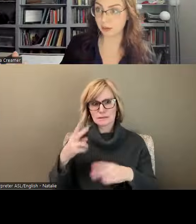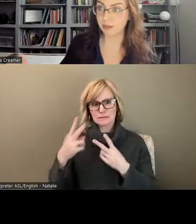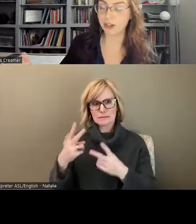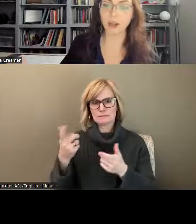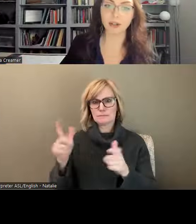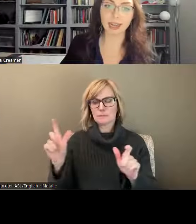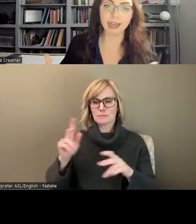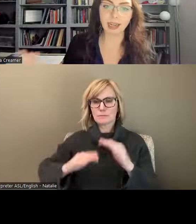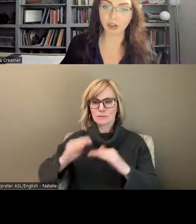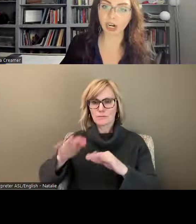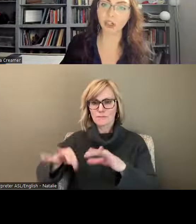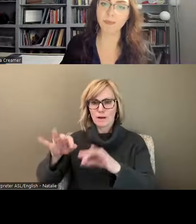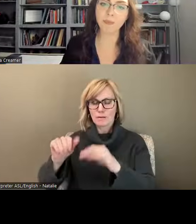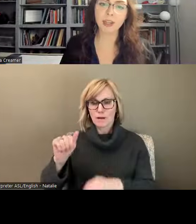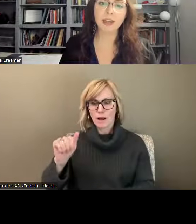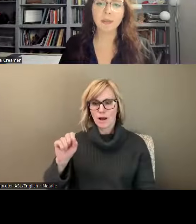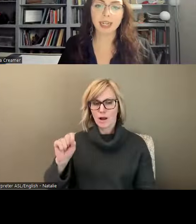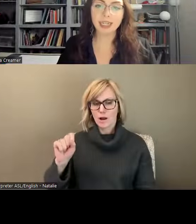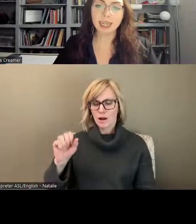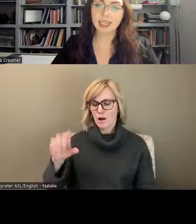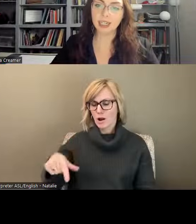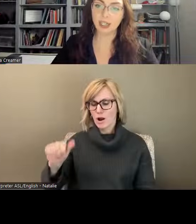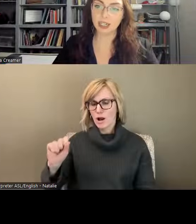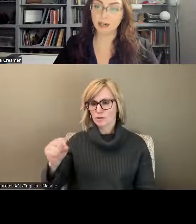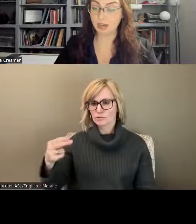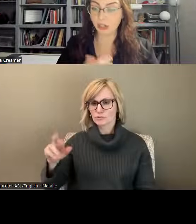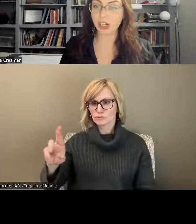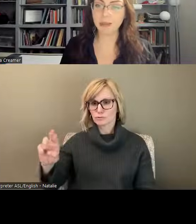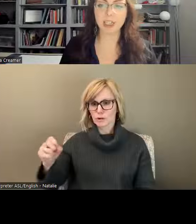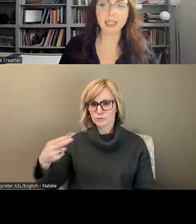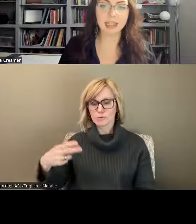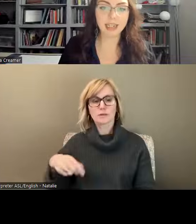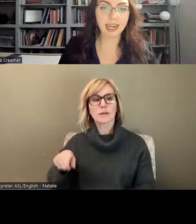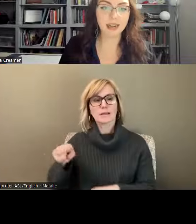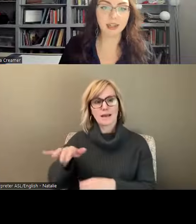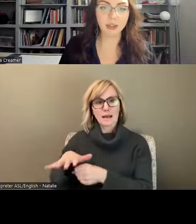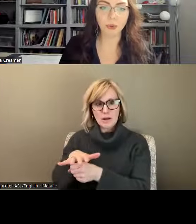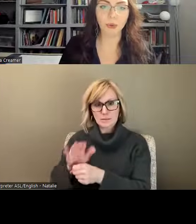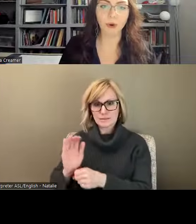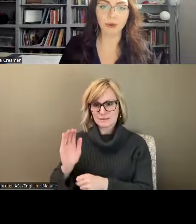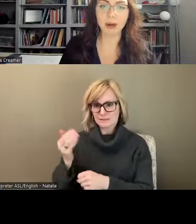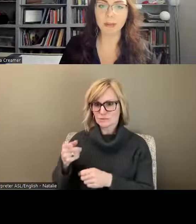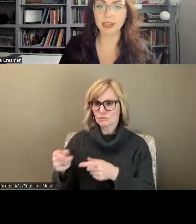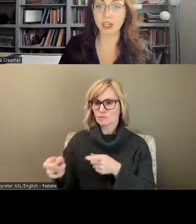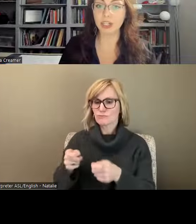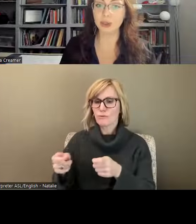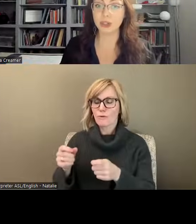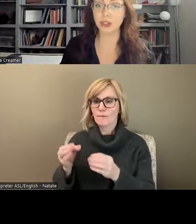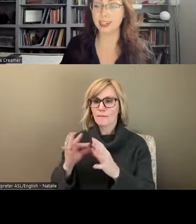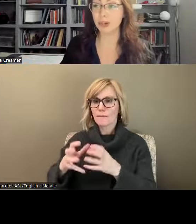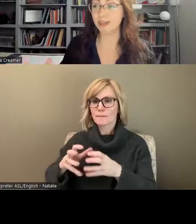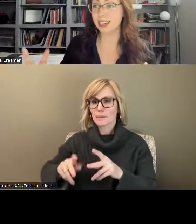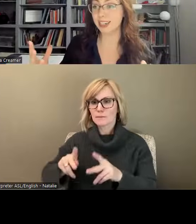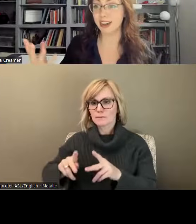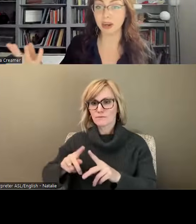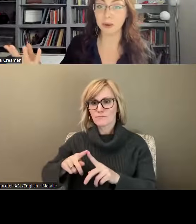buildings that we've uncovered at Patresh. Planned sites such as Patresh appears to be indicate a control over populations to a